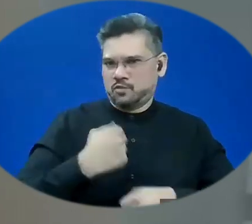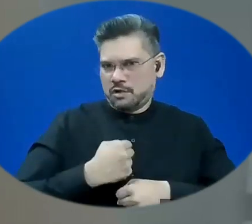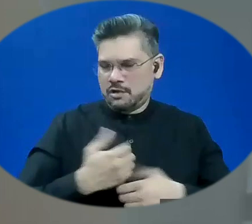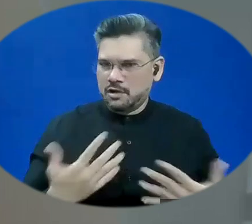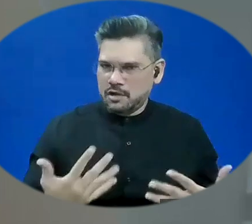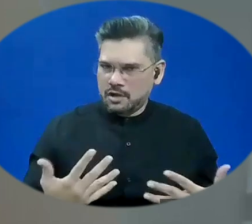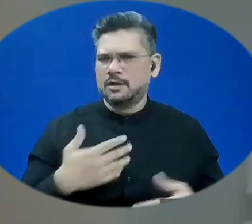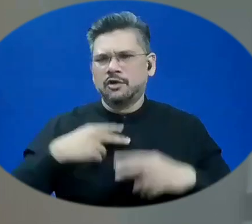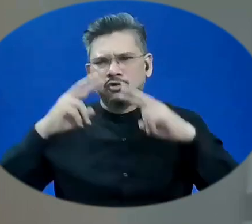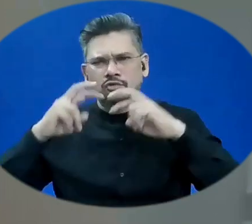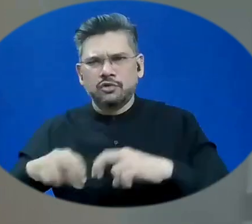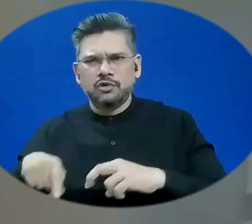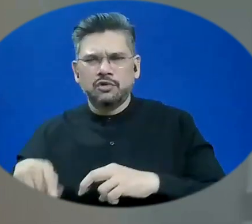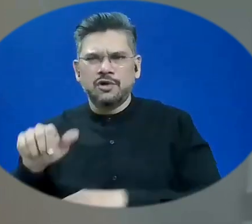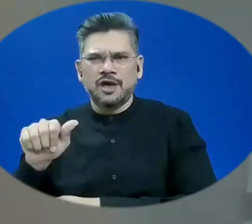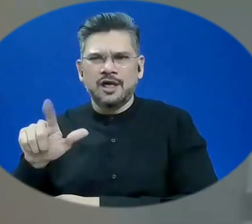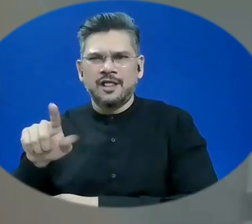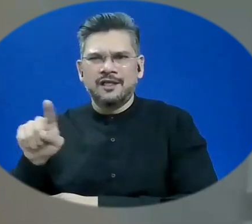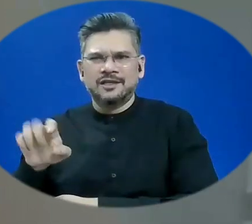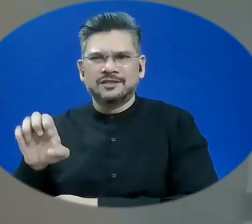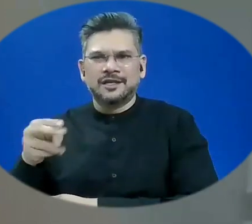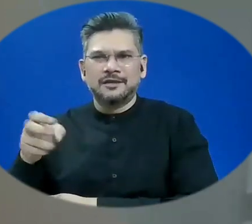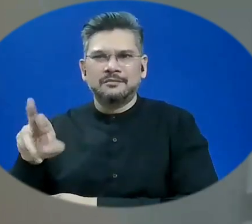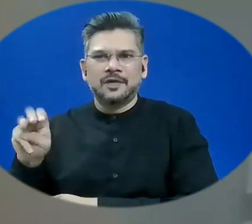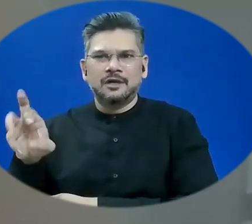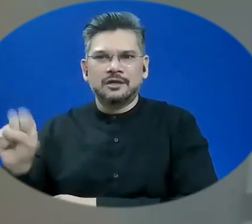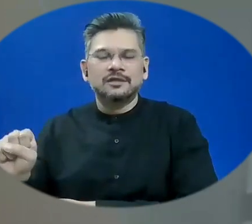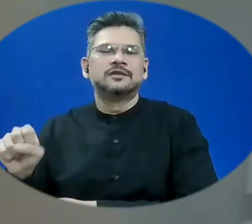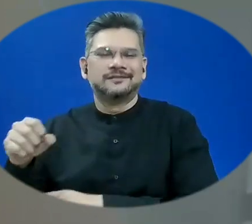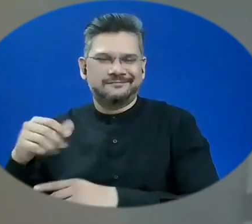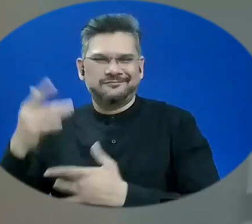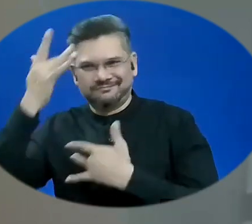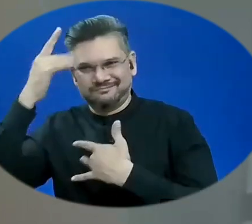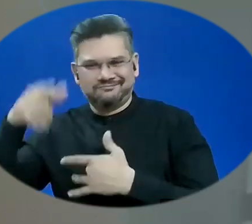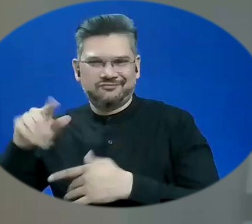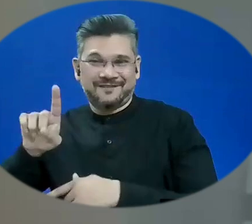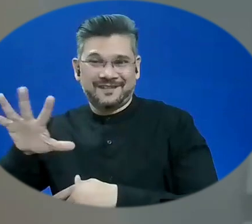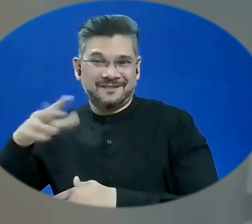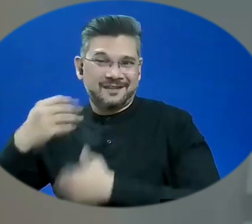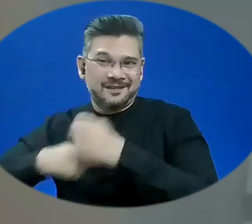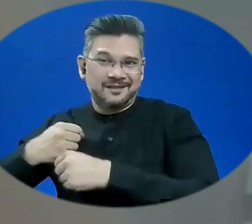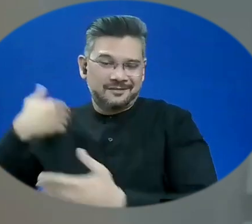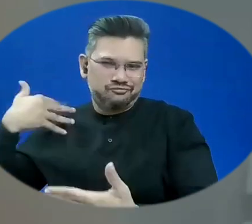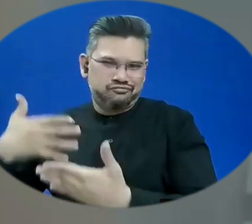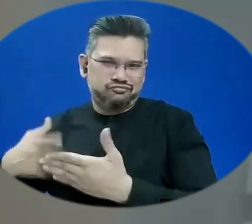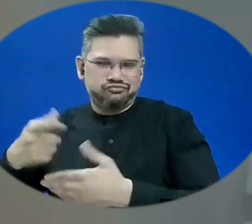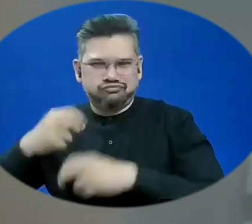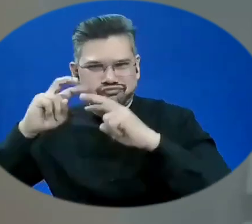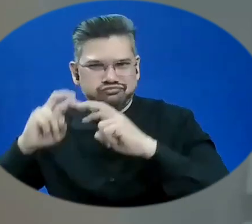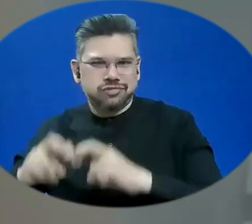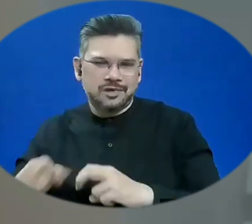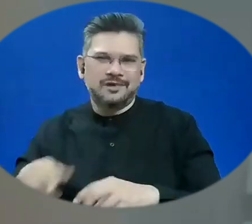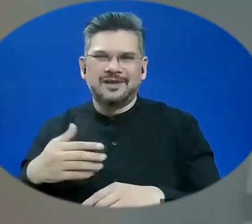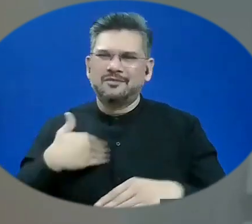of Alzheimer's disease for the past 15 years. And I have a great interest in the topic of gender medicine